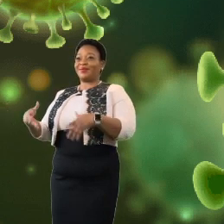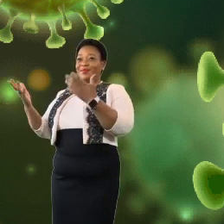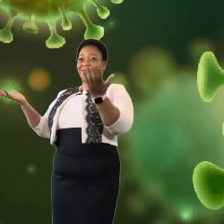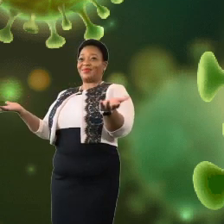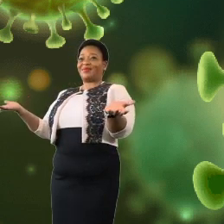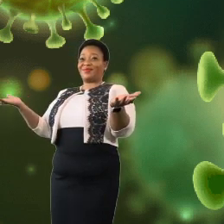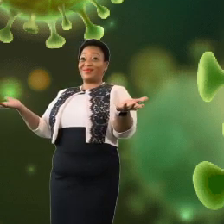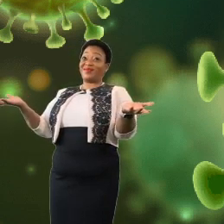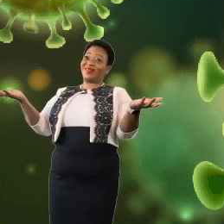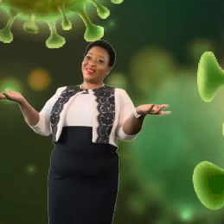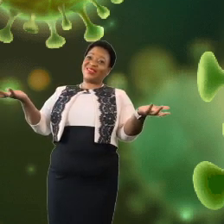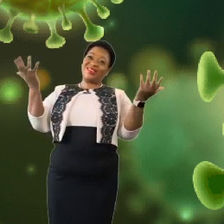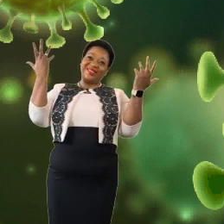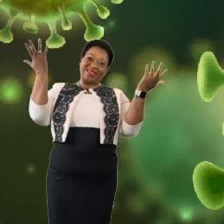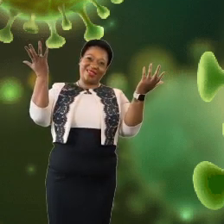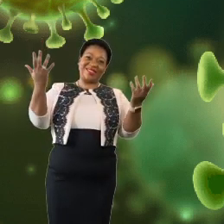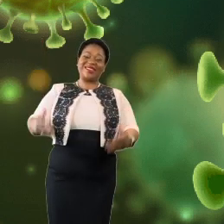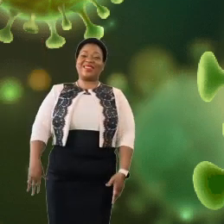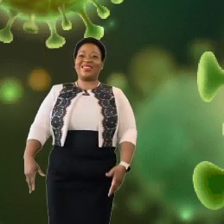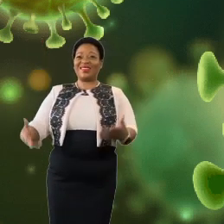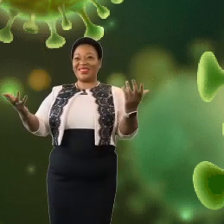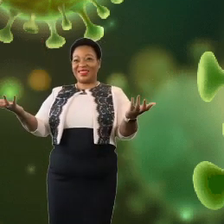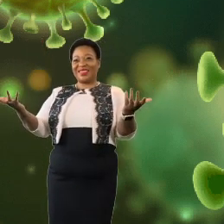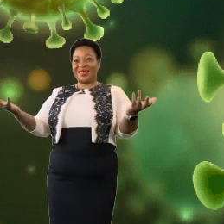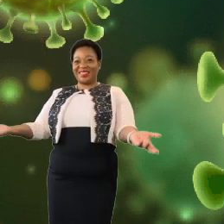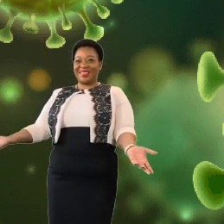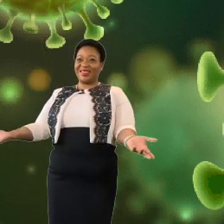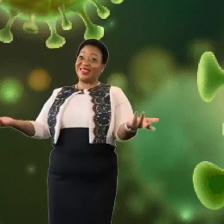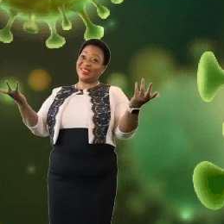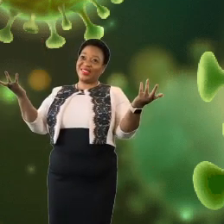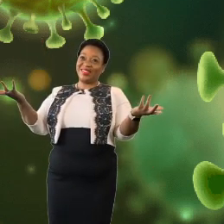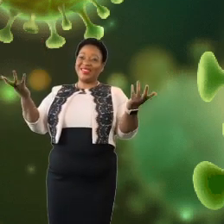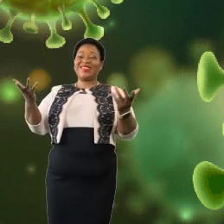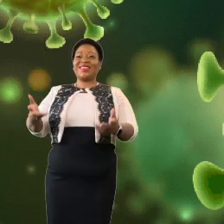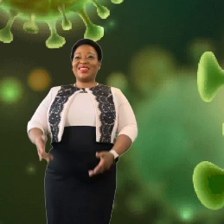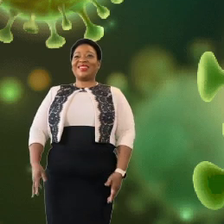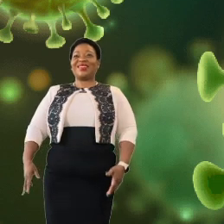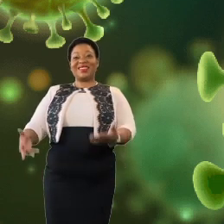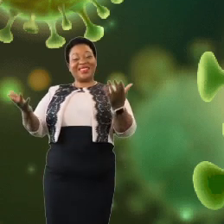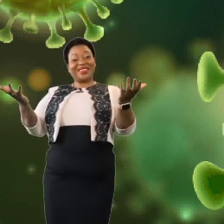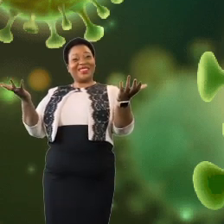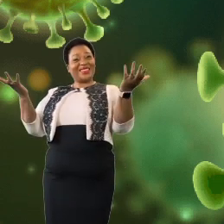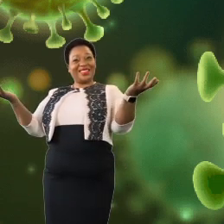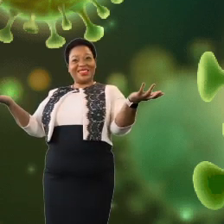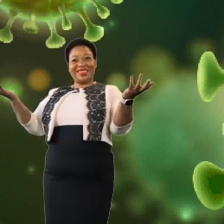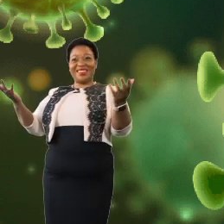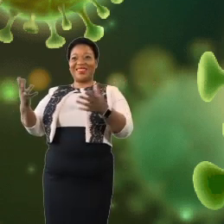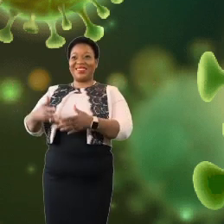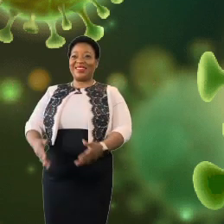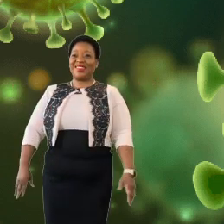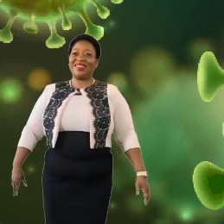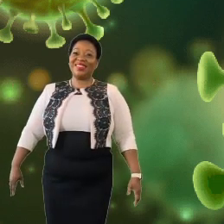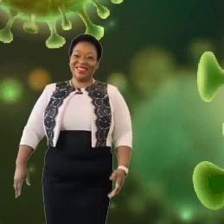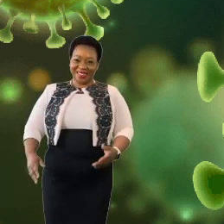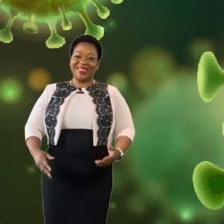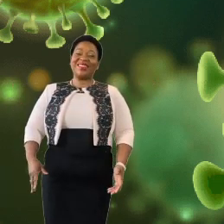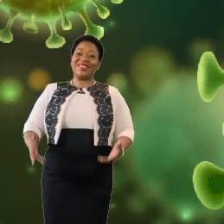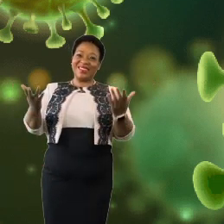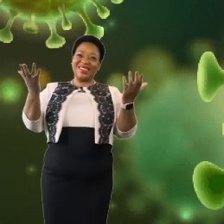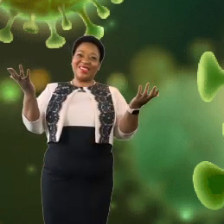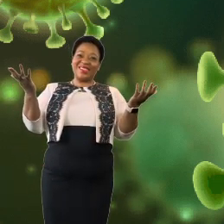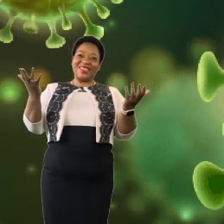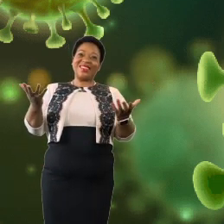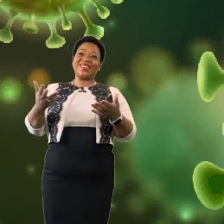we have to take care of the ones that we have, first of all, in the province. And MEC's reference to Toyota, just